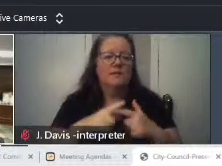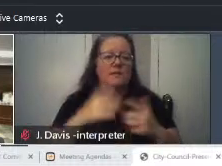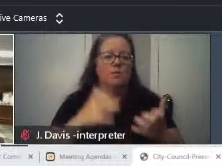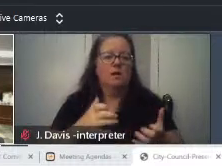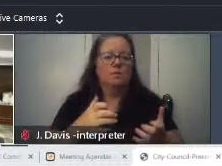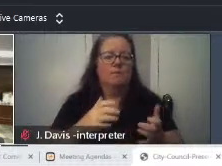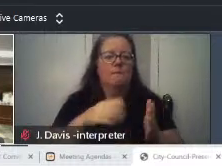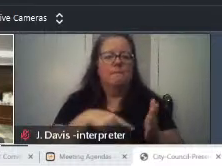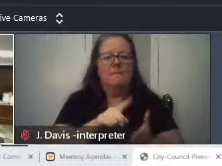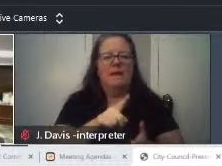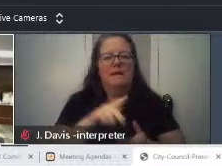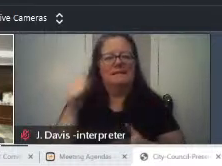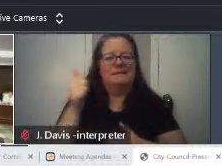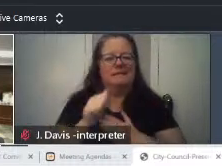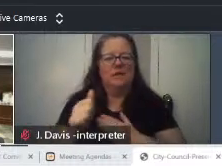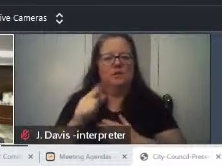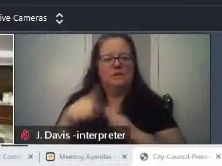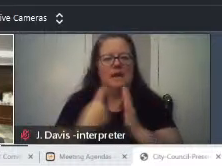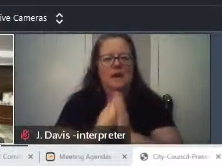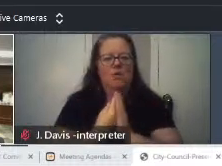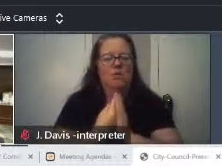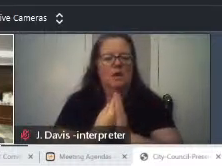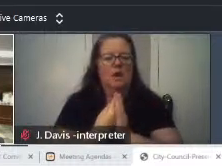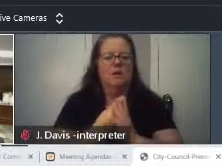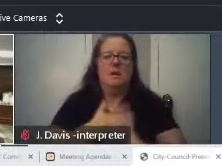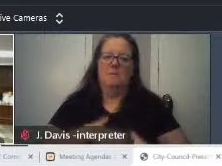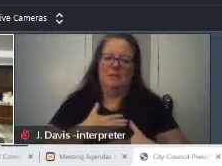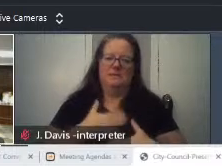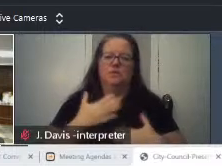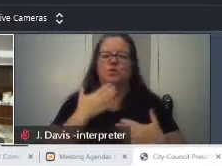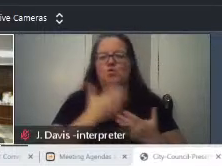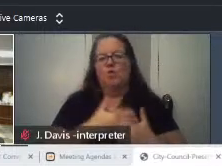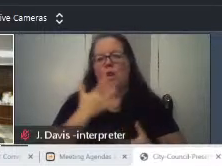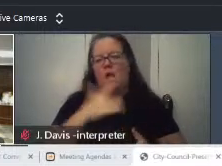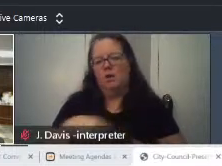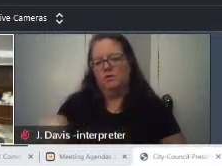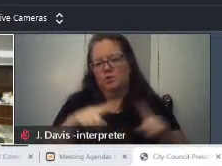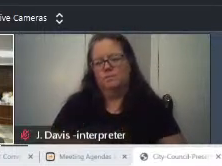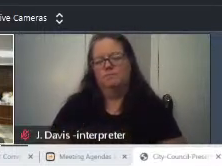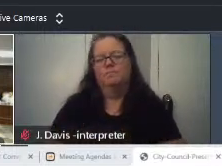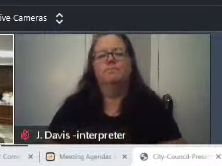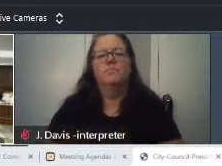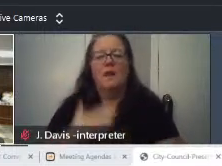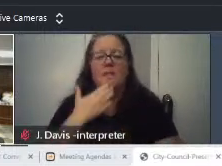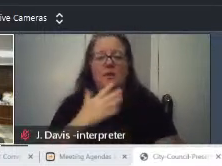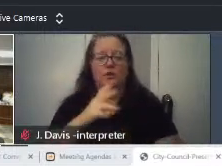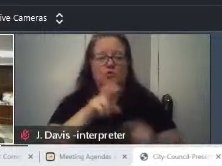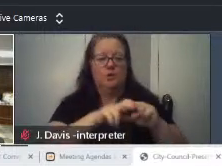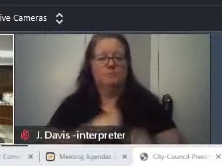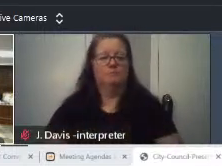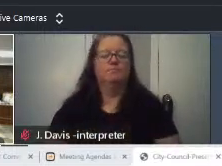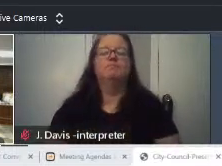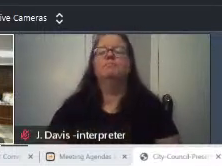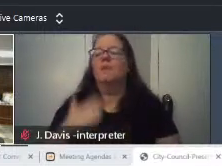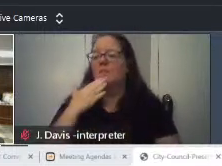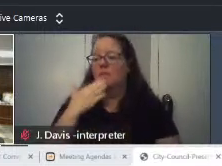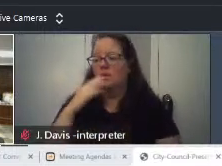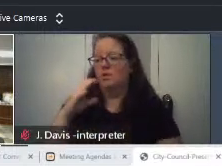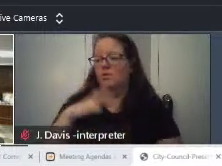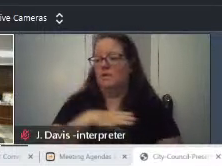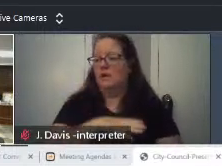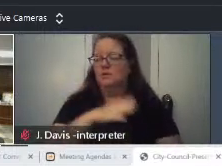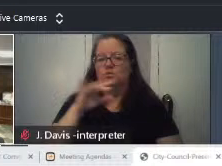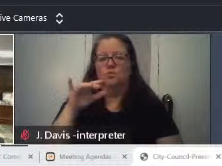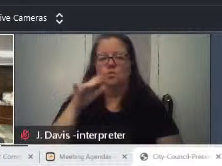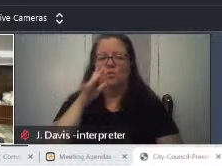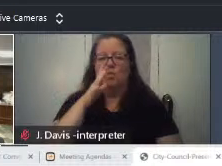an hour. So I am impressed and pleased. The best of luck to you. Thank you. Thank you, Chair. All right, thank you, Councilwoman